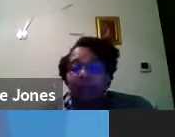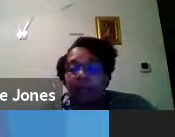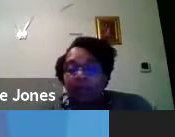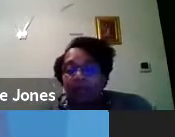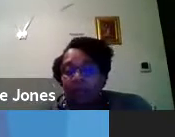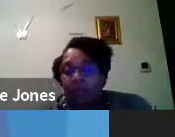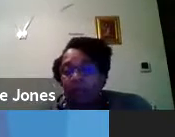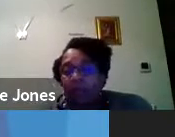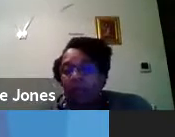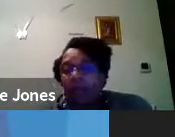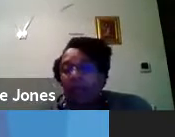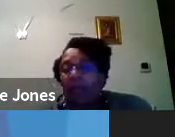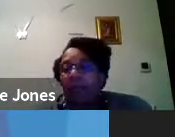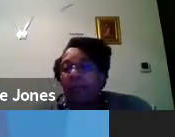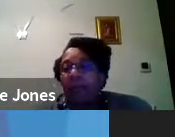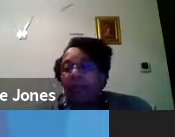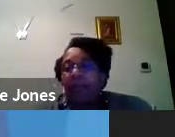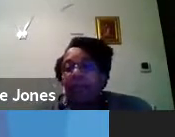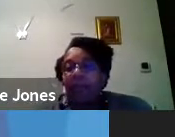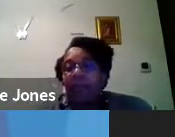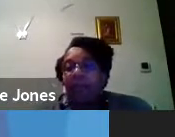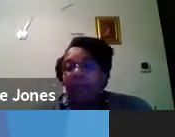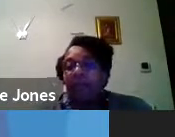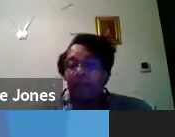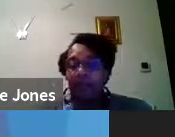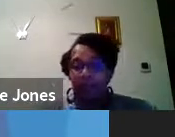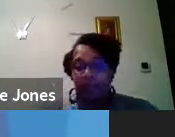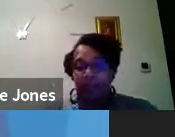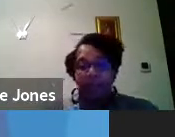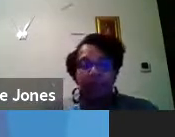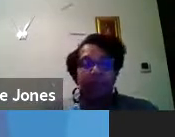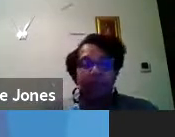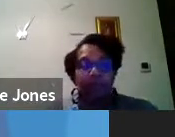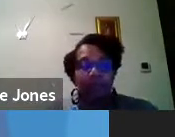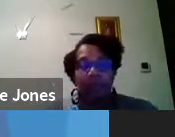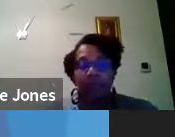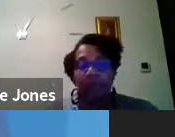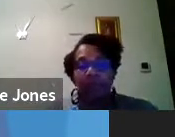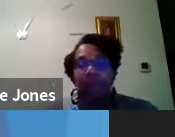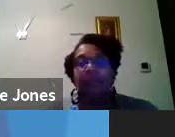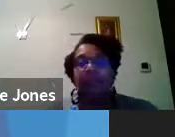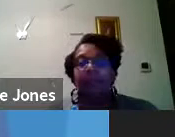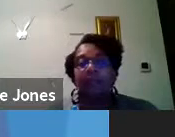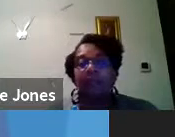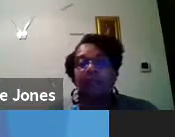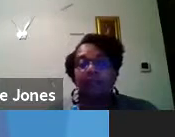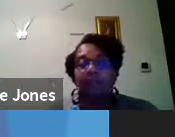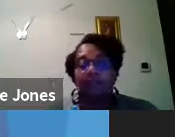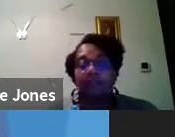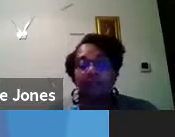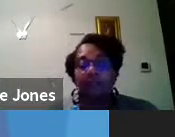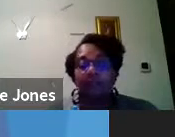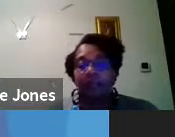of the other services dLCV provides in the area of special education. We receive a